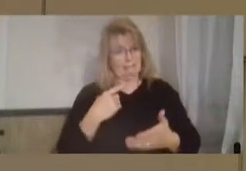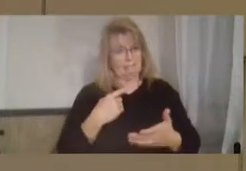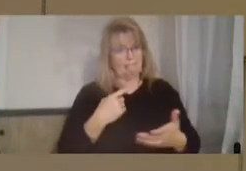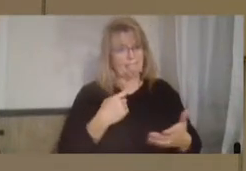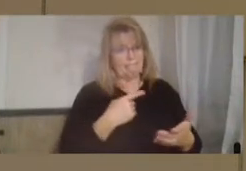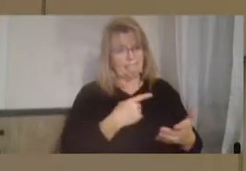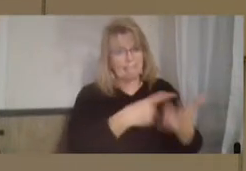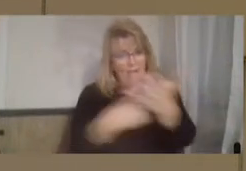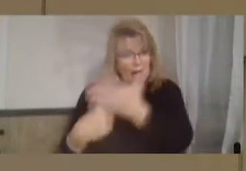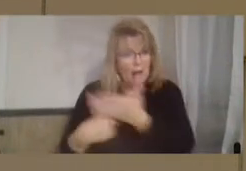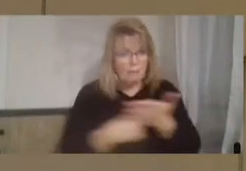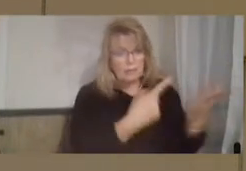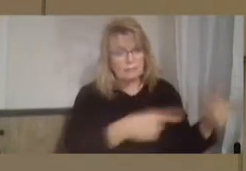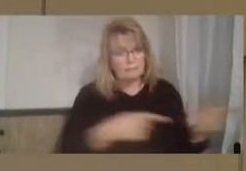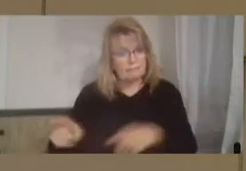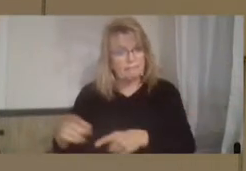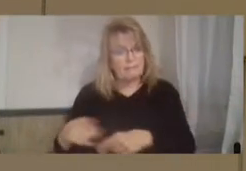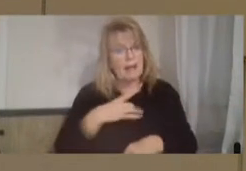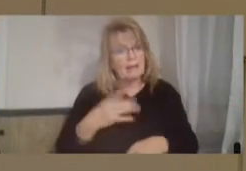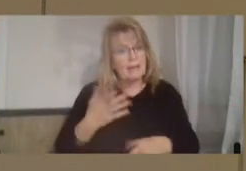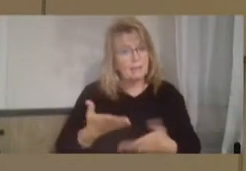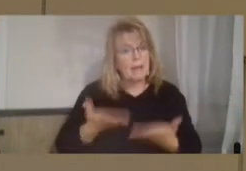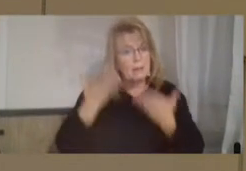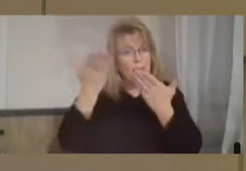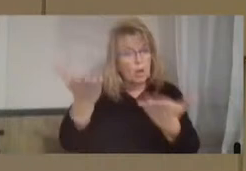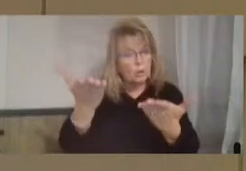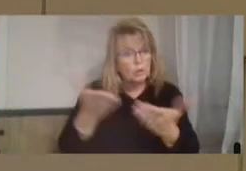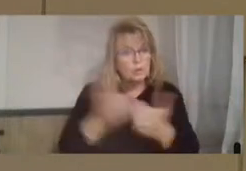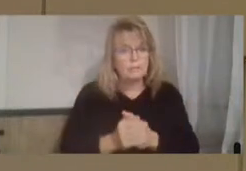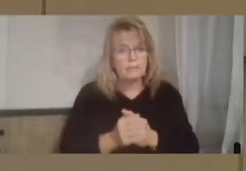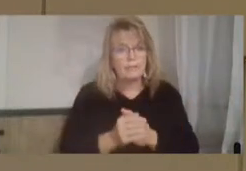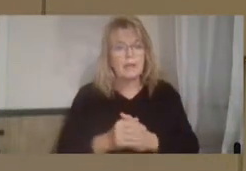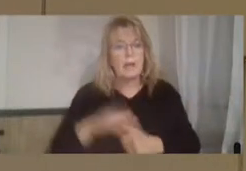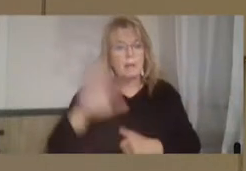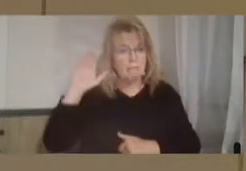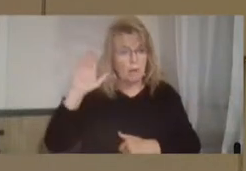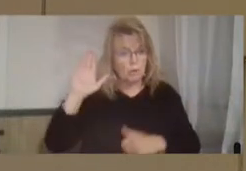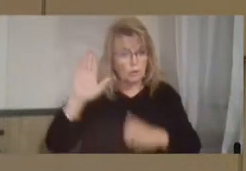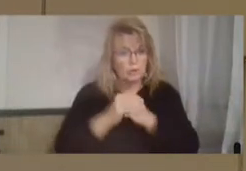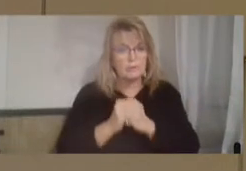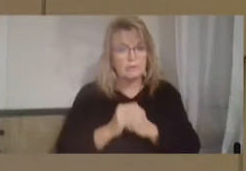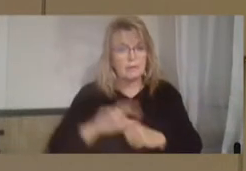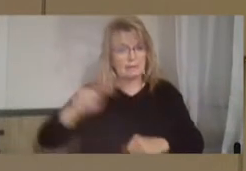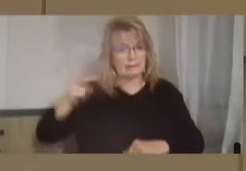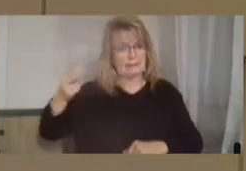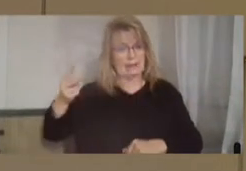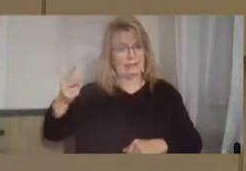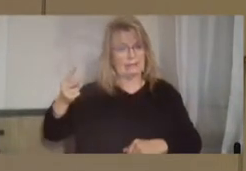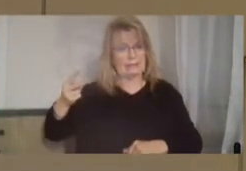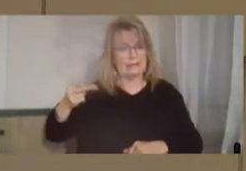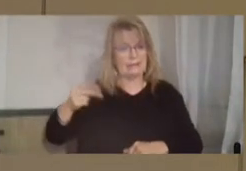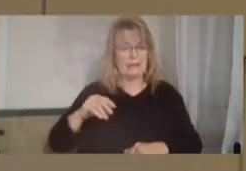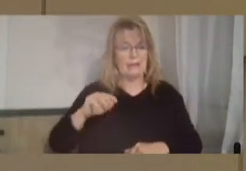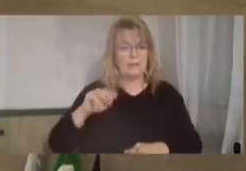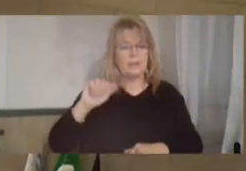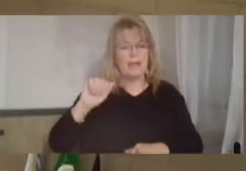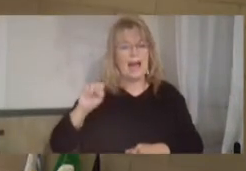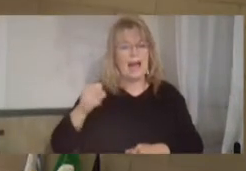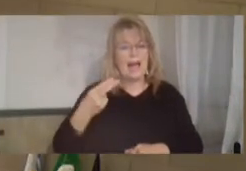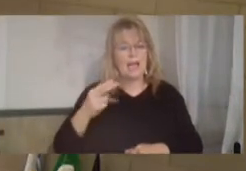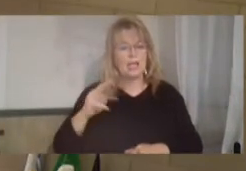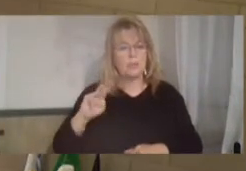So I'd like to make that motion, and I believe I have a second. I have a motion, and there's a second by Ms. Ajmera. Any